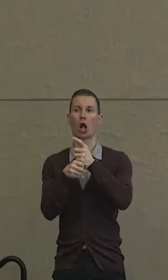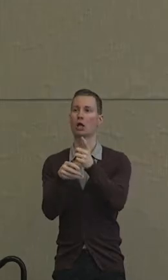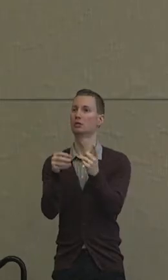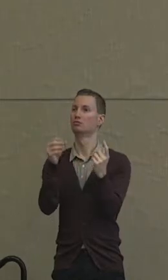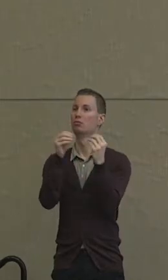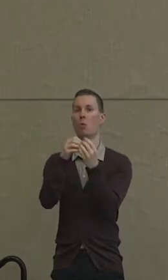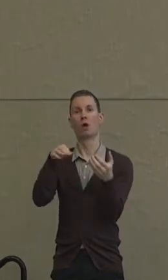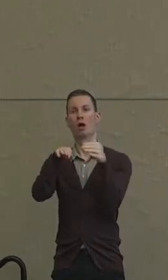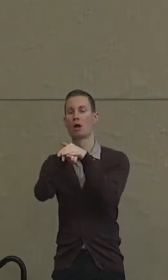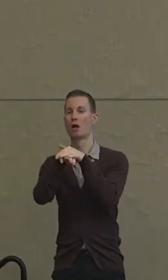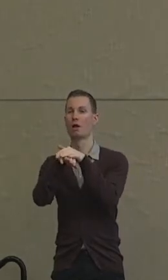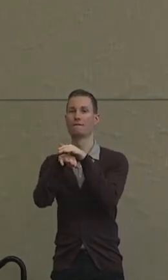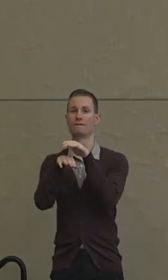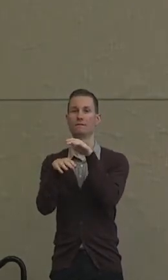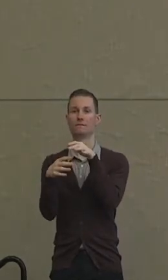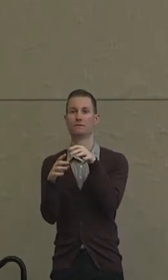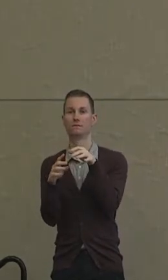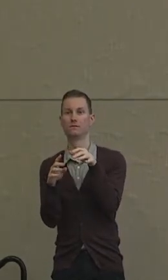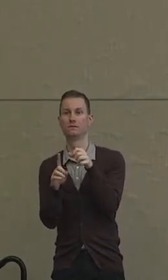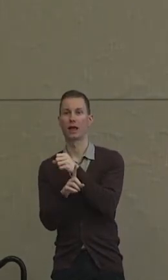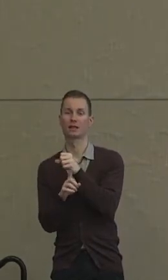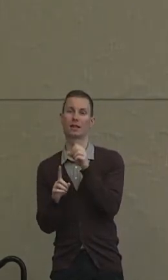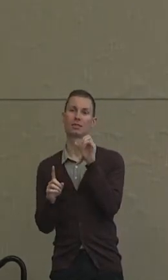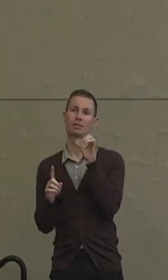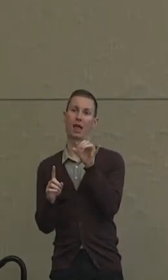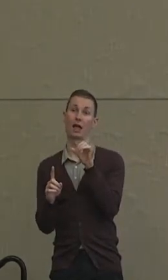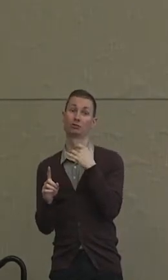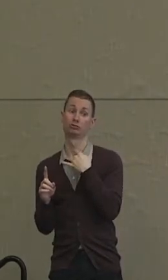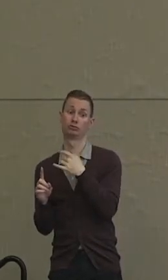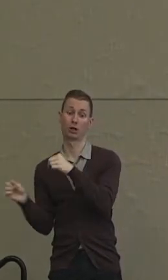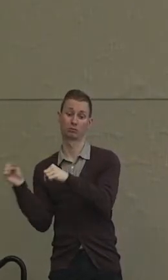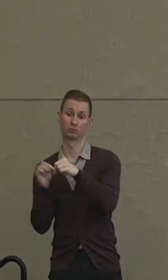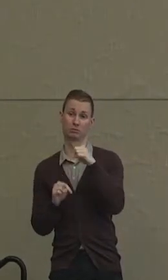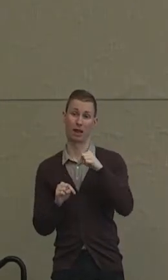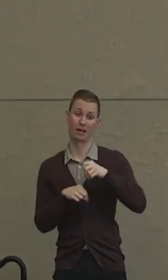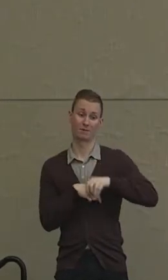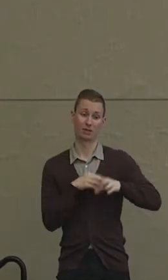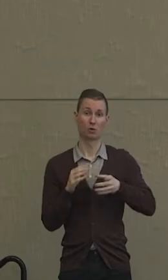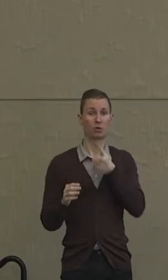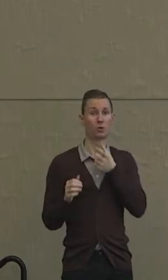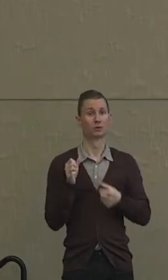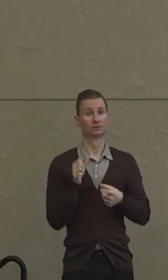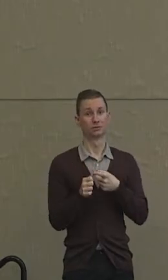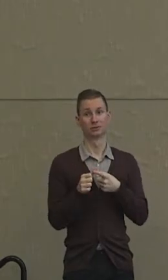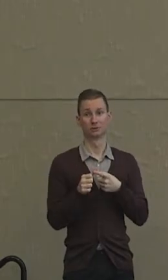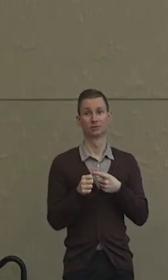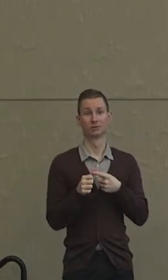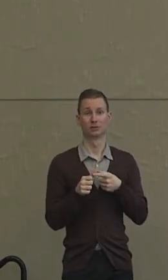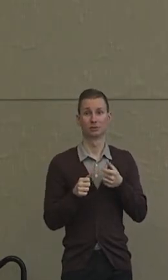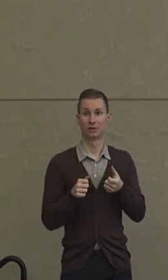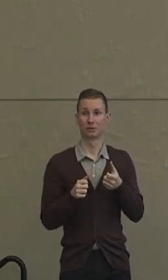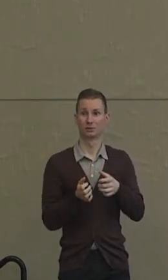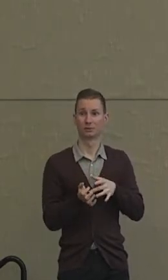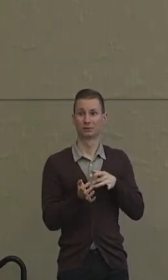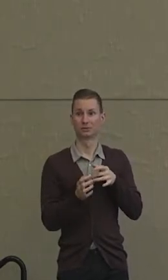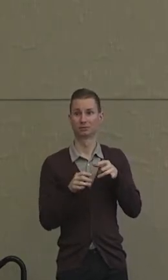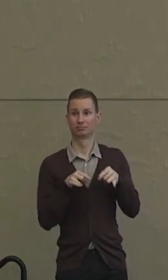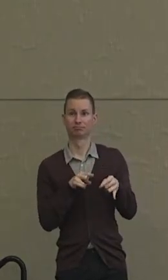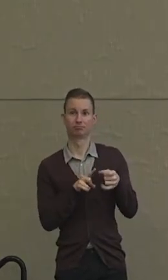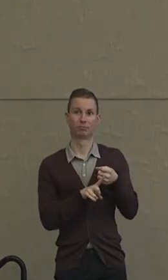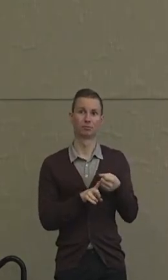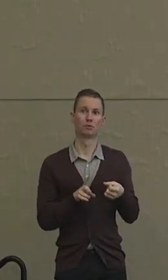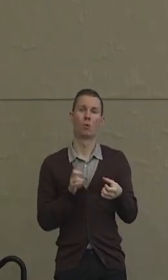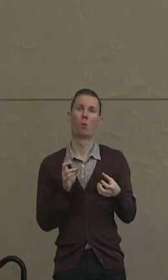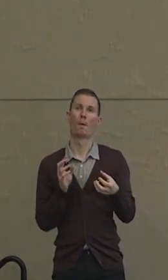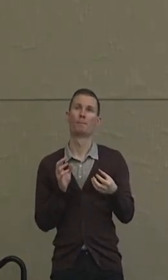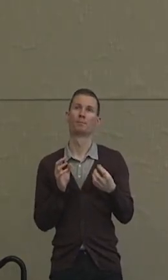of violence, yes, that actually comes back often to the person who was initially violated. Right. So thinking in a much more